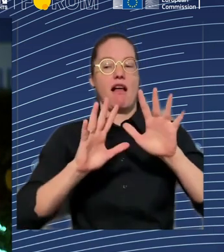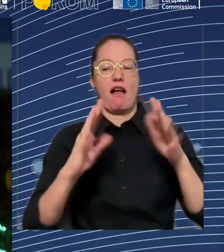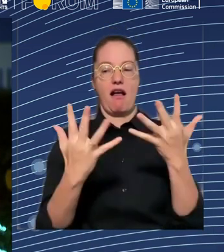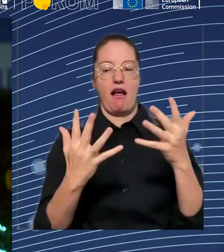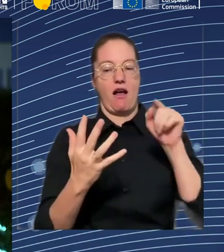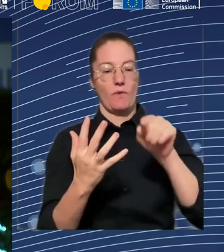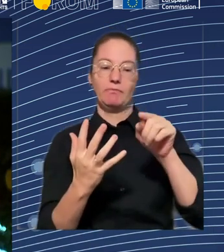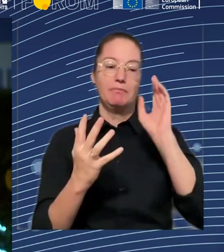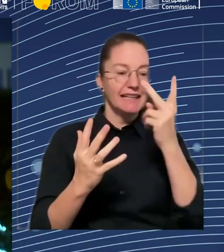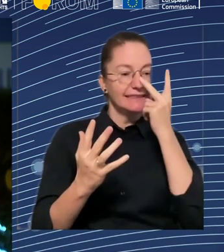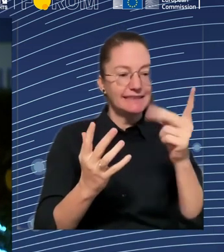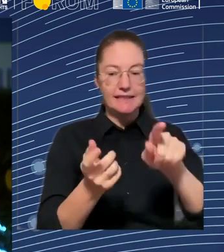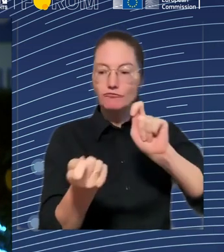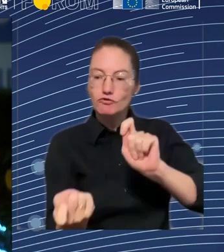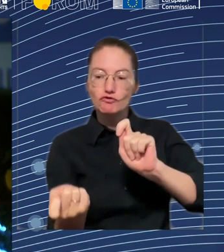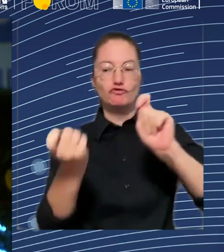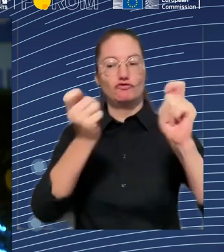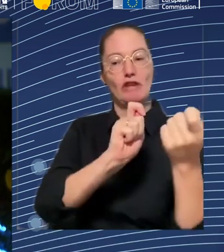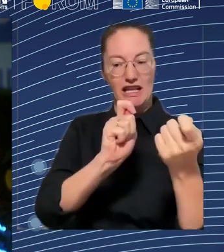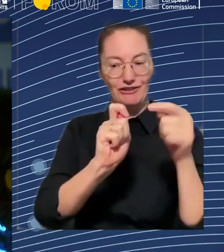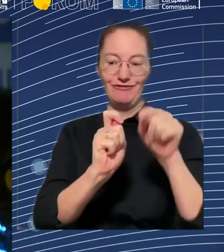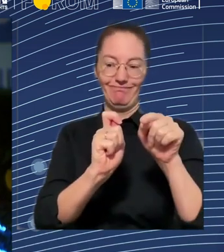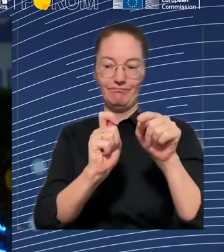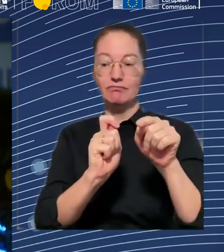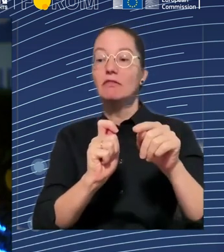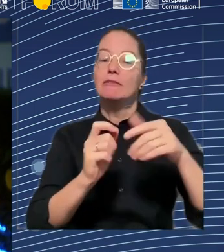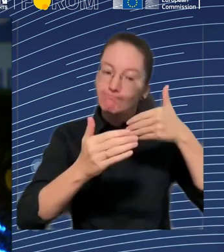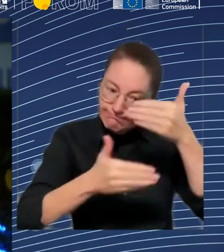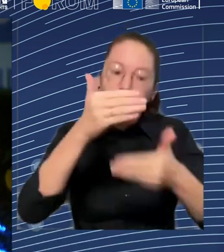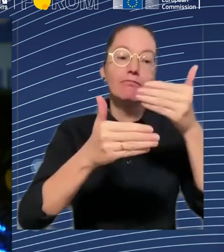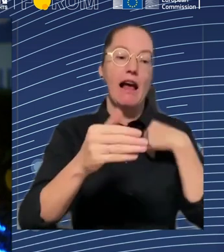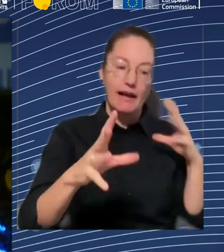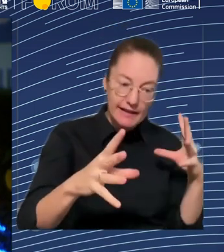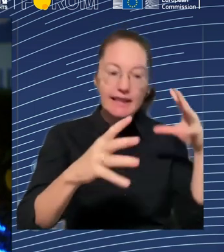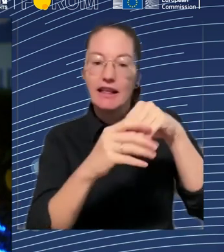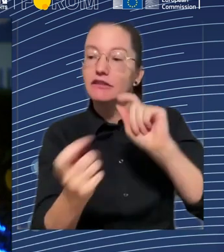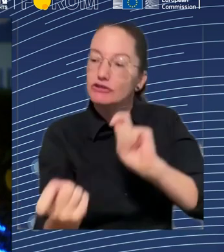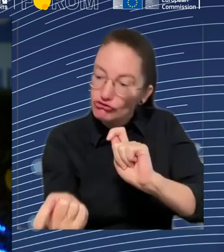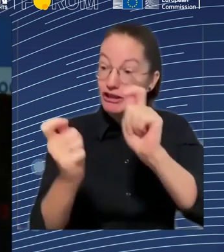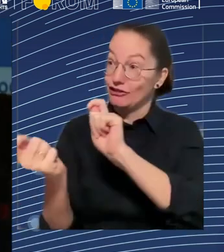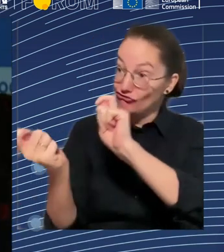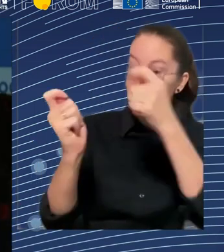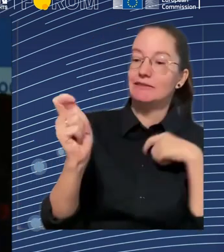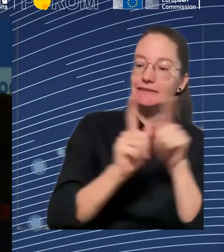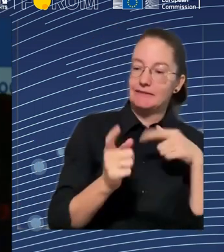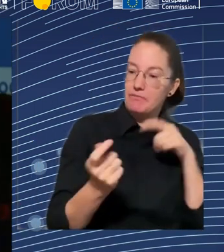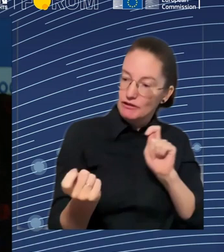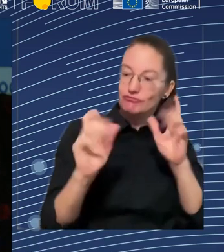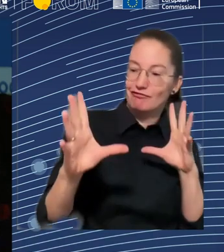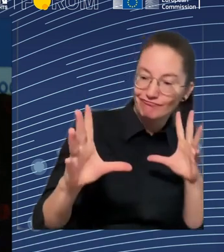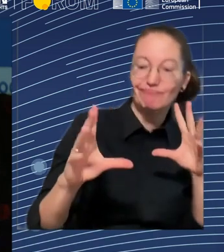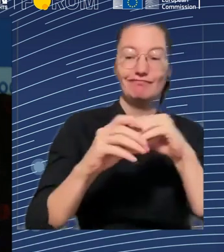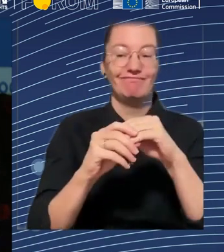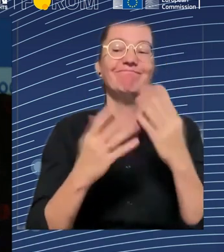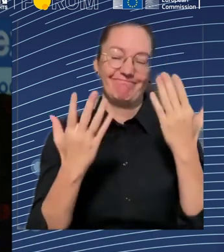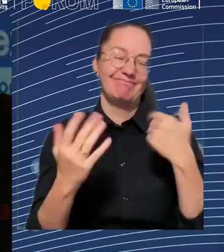not be in line with mine, I'm sure, but at least we discuss, we talk, we explain what we're doing. And I think we can all agree on one thing, we